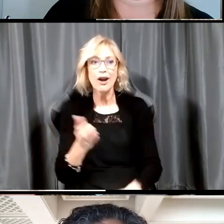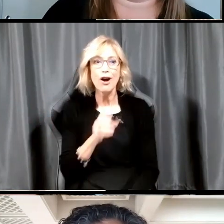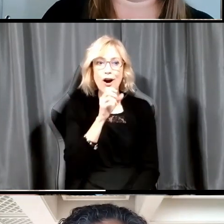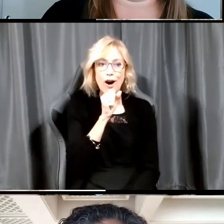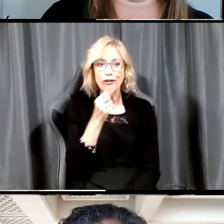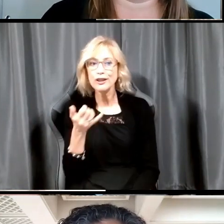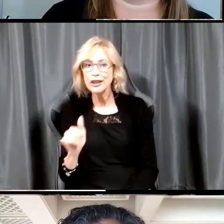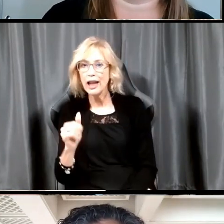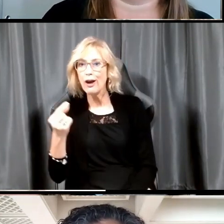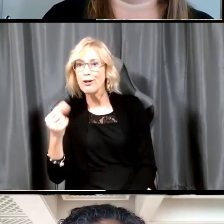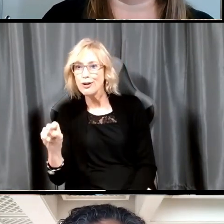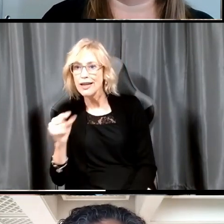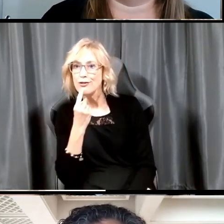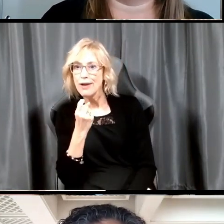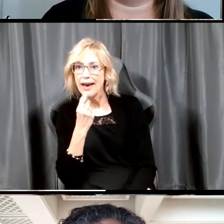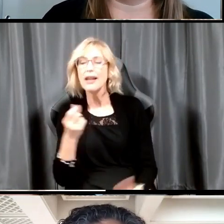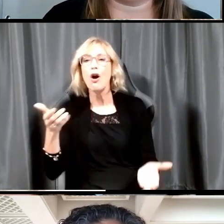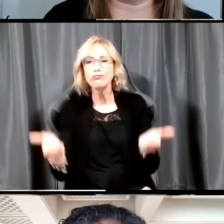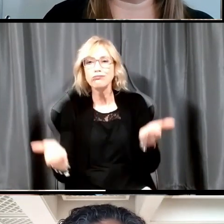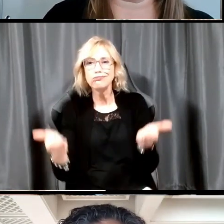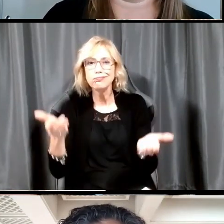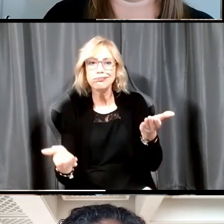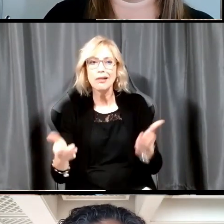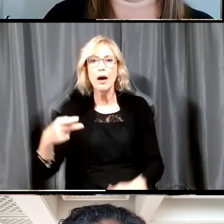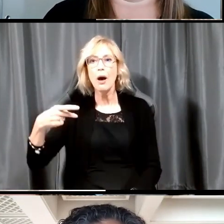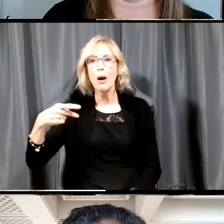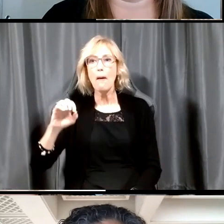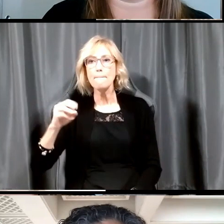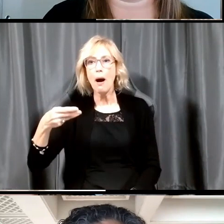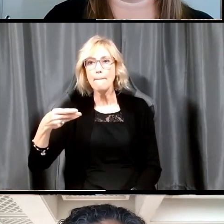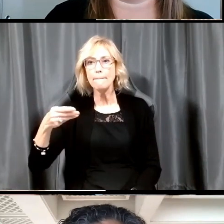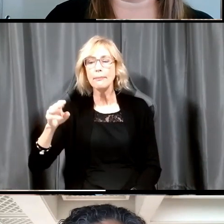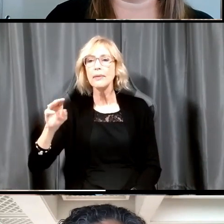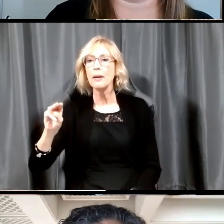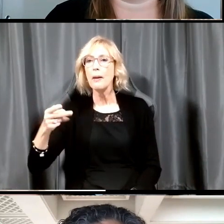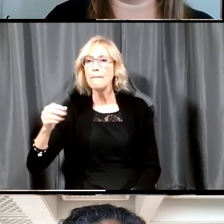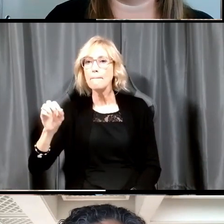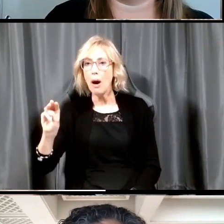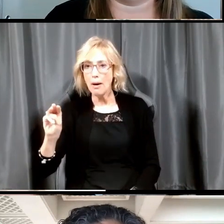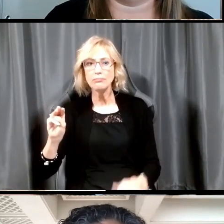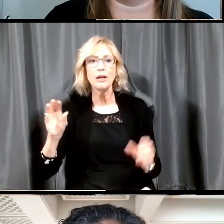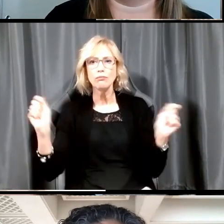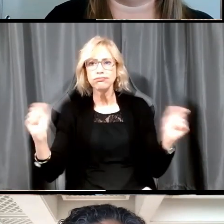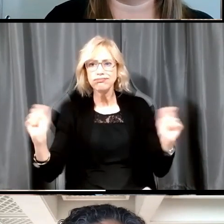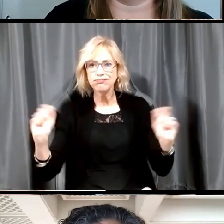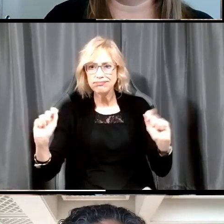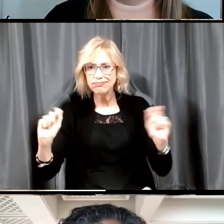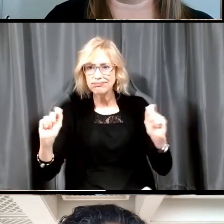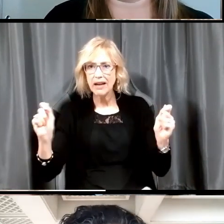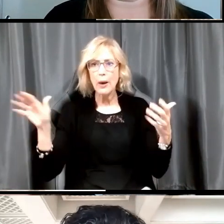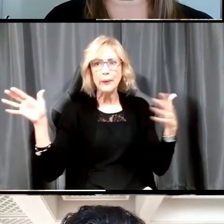red. And slinkies have a lot of movement. Pom-poms, you can get movement out of pom-poms very easily, even in the